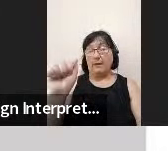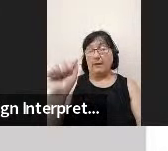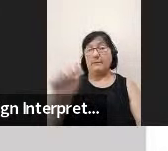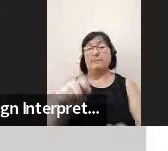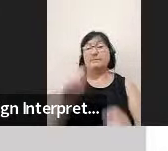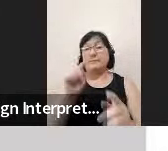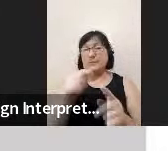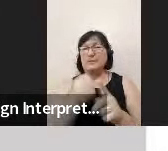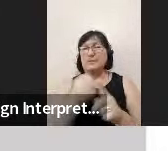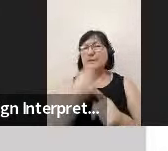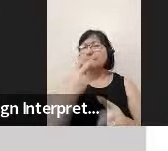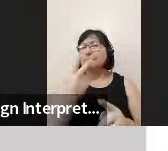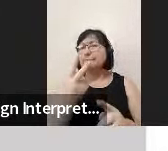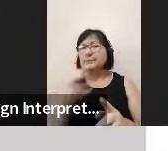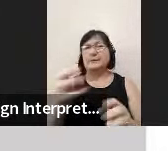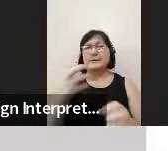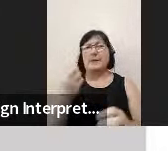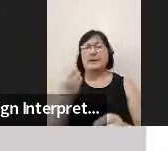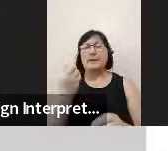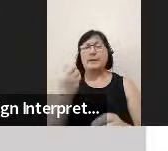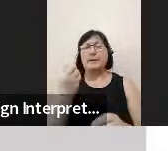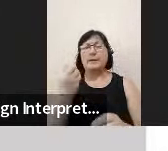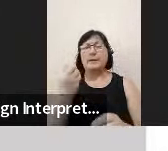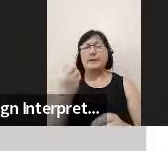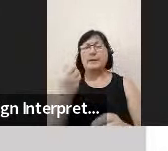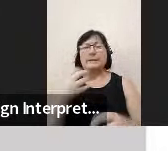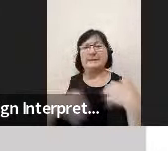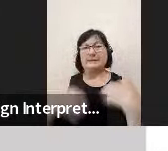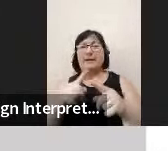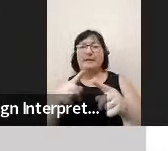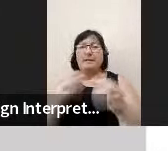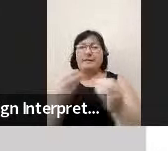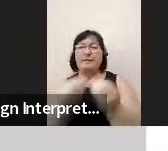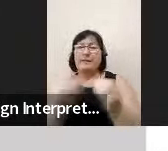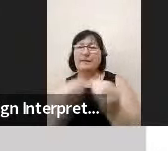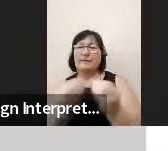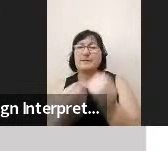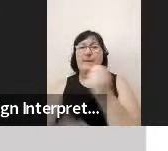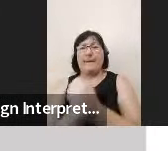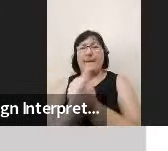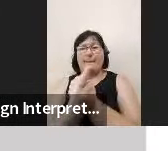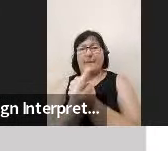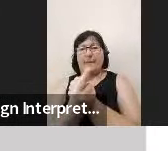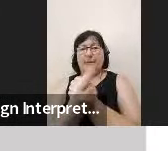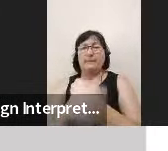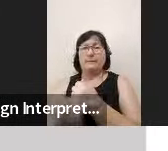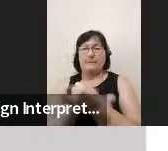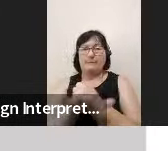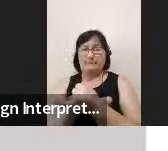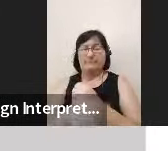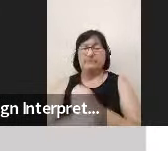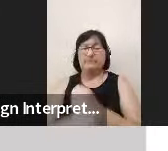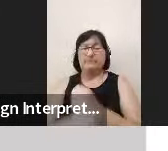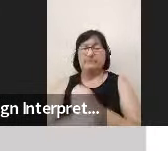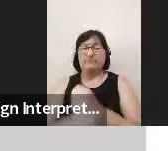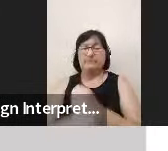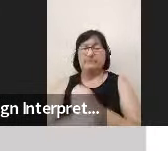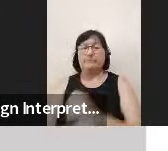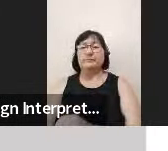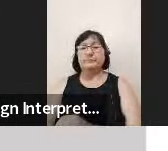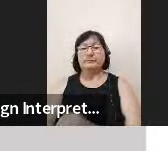that are happening in that particular space. So post-COVID requirements for trade led to economic